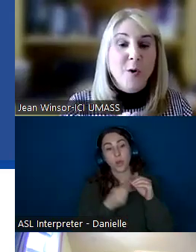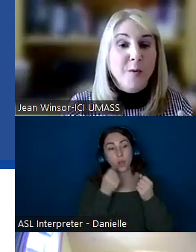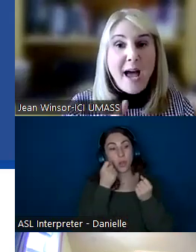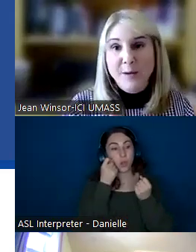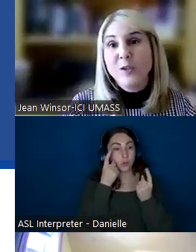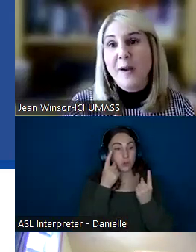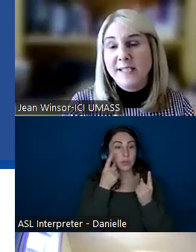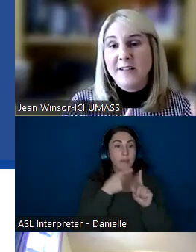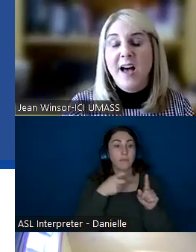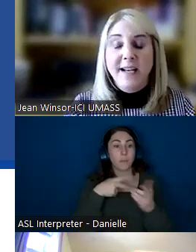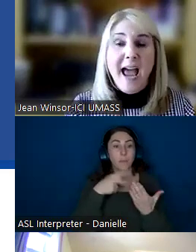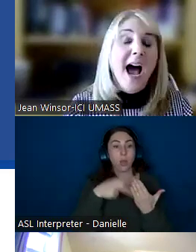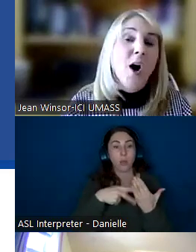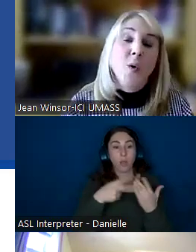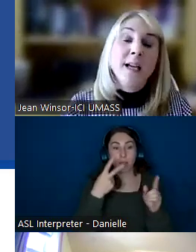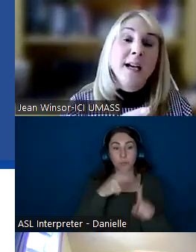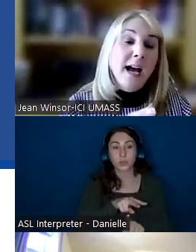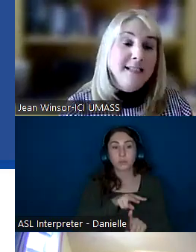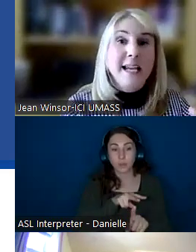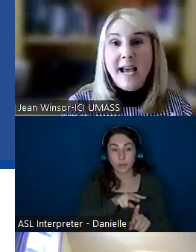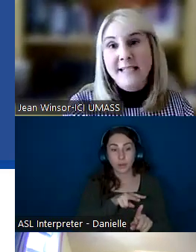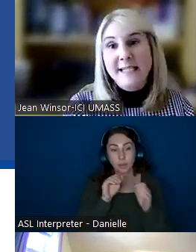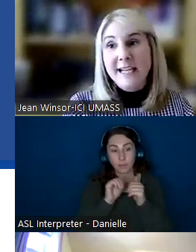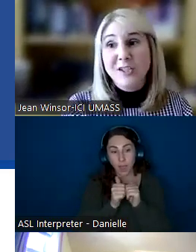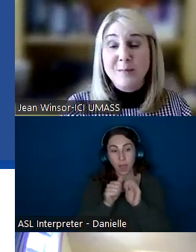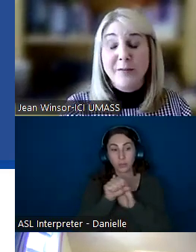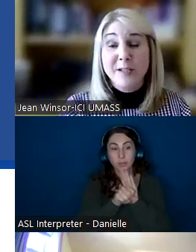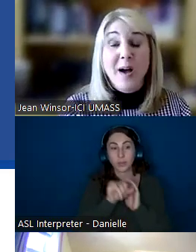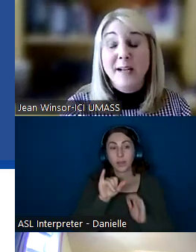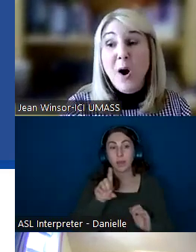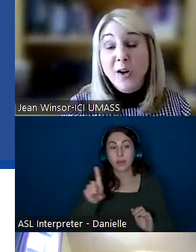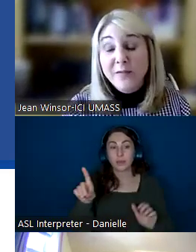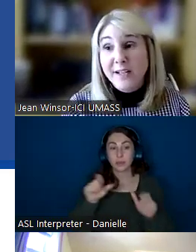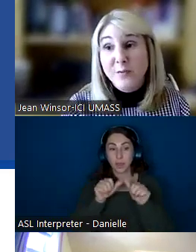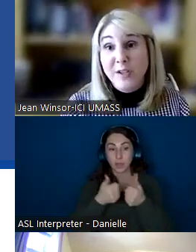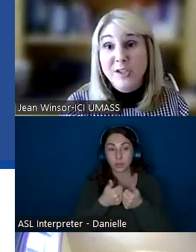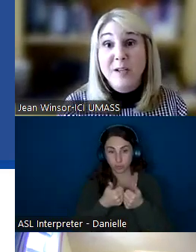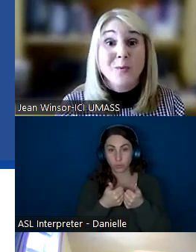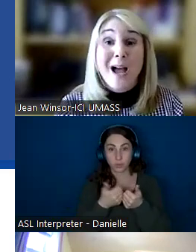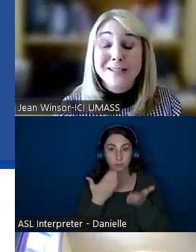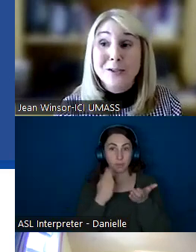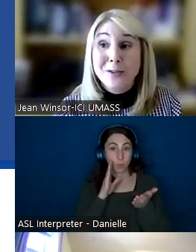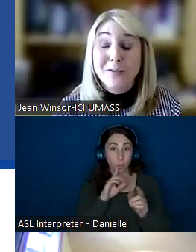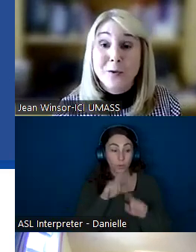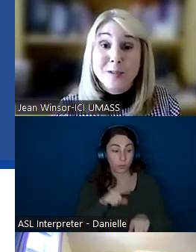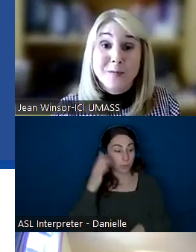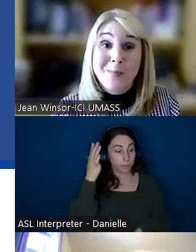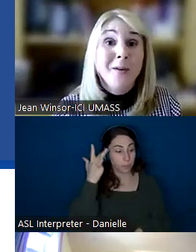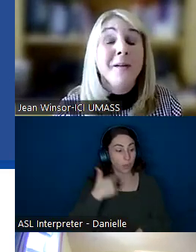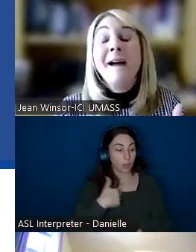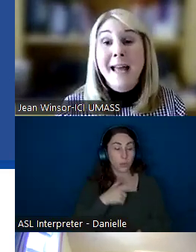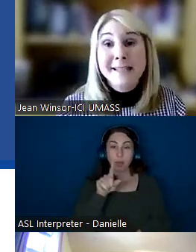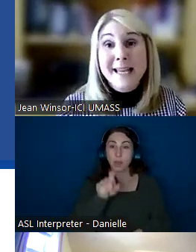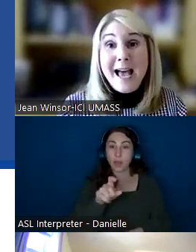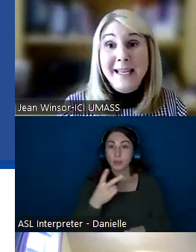a programmatic perspective on how a state IDD agency might respond. And part of that is really just because we're asking two different groups of